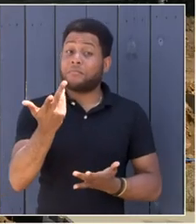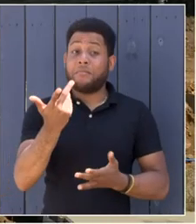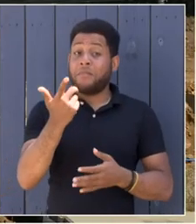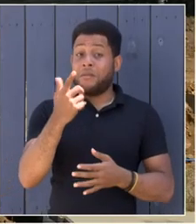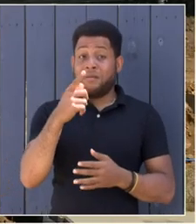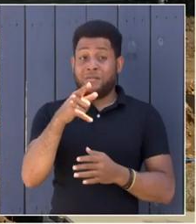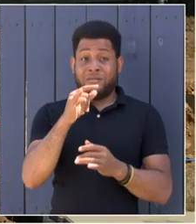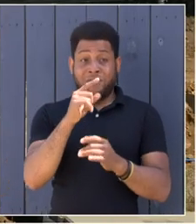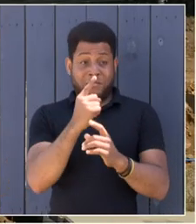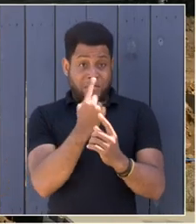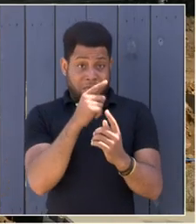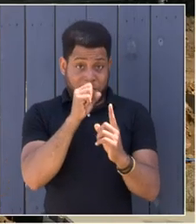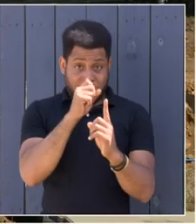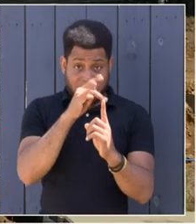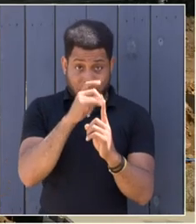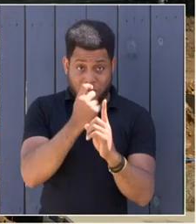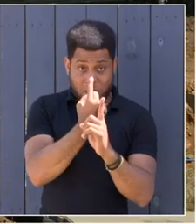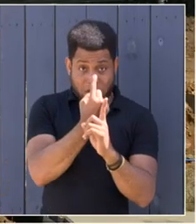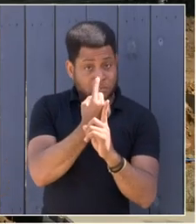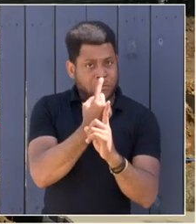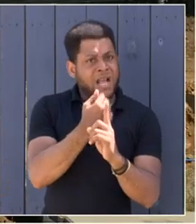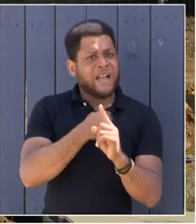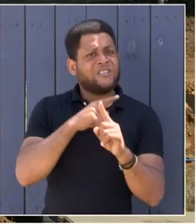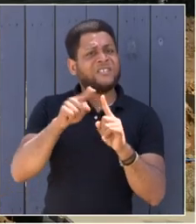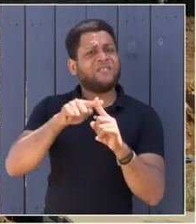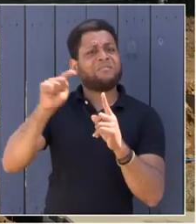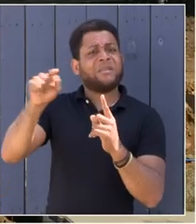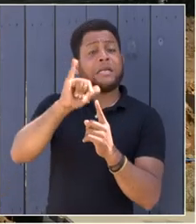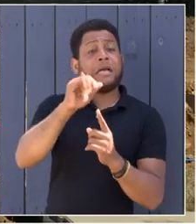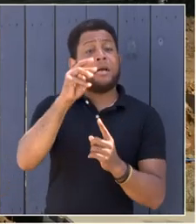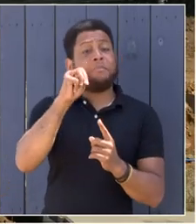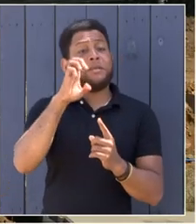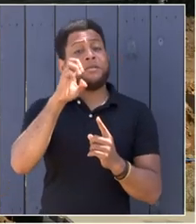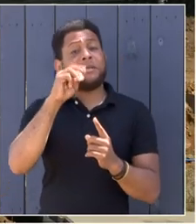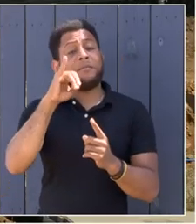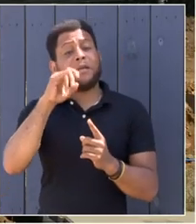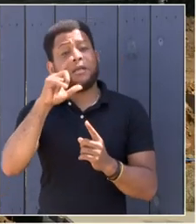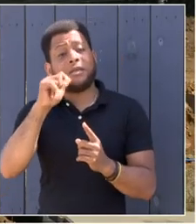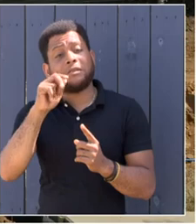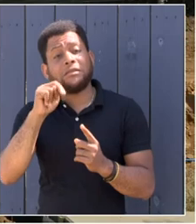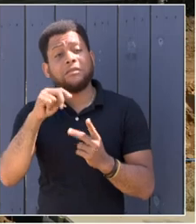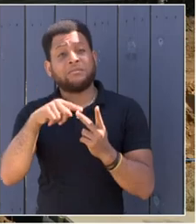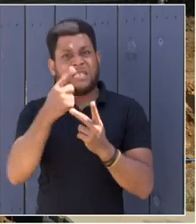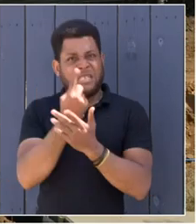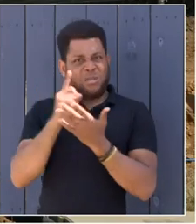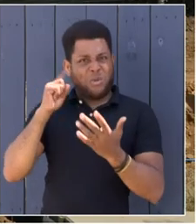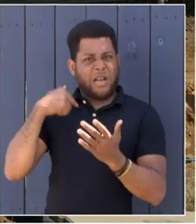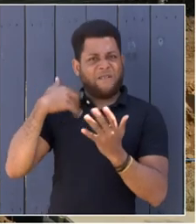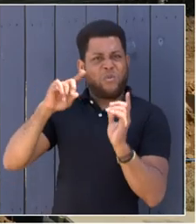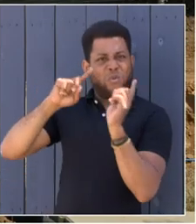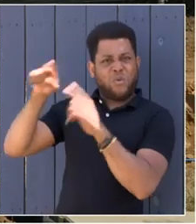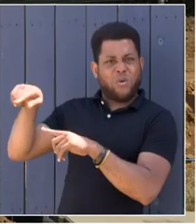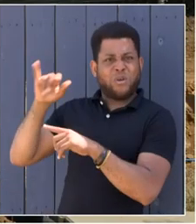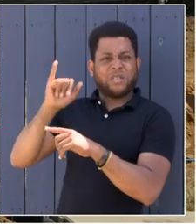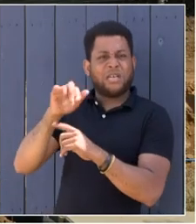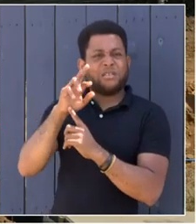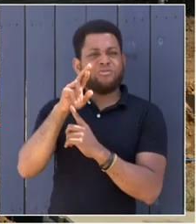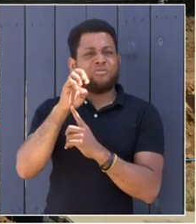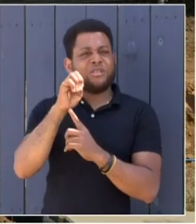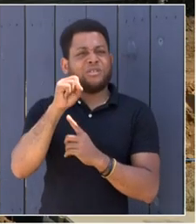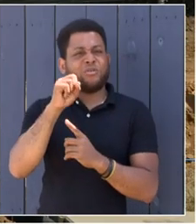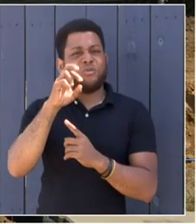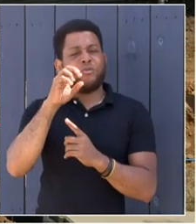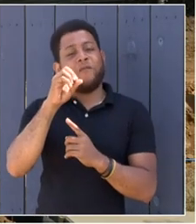of McMillan. And last week we were at the McMillan Reservoir to open what will be